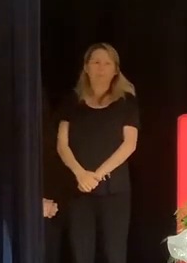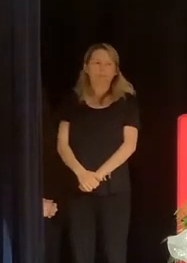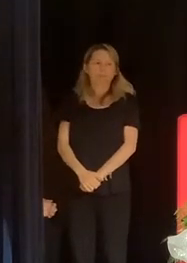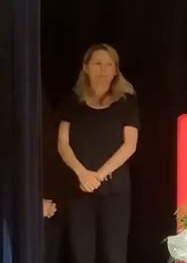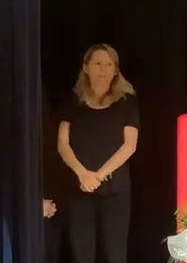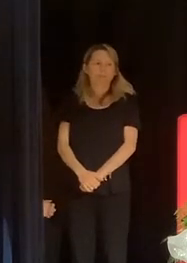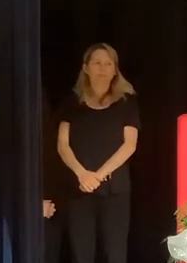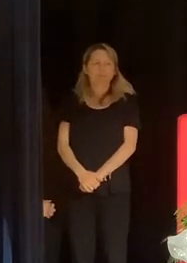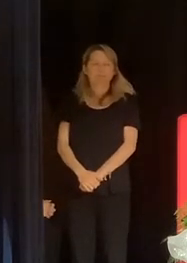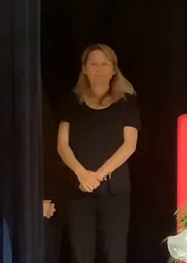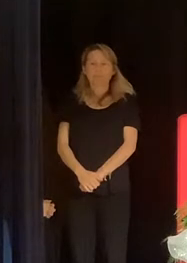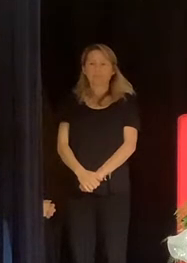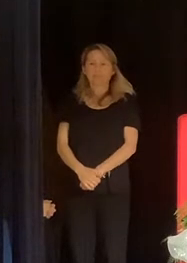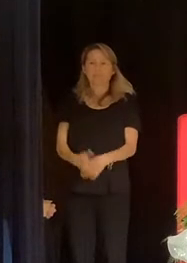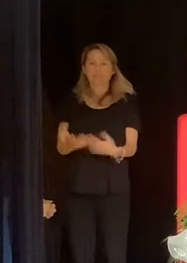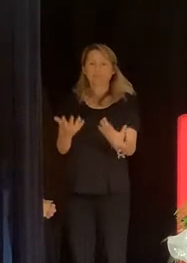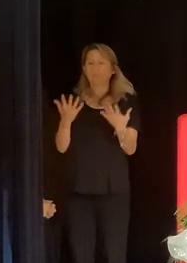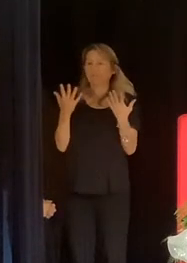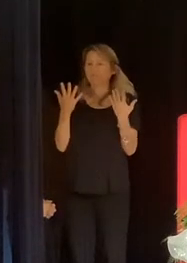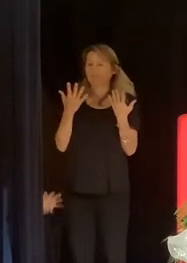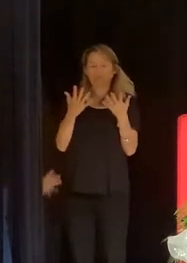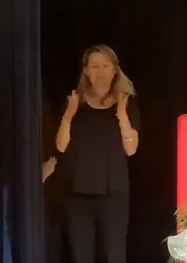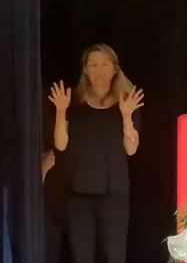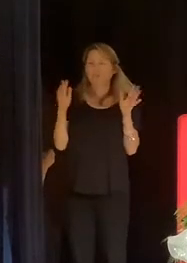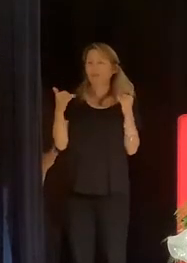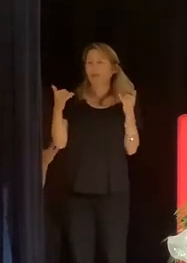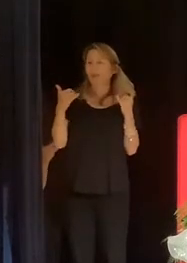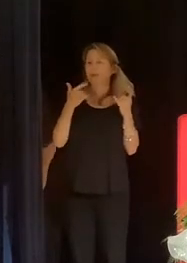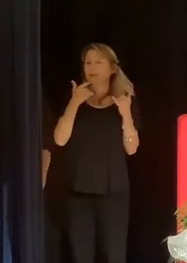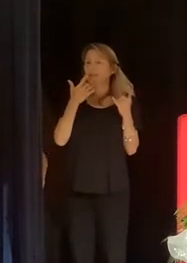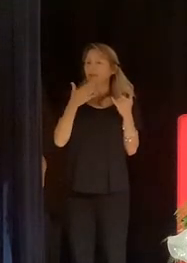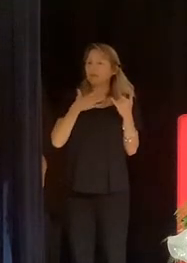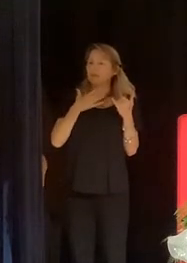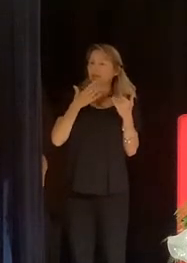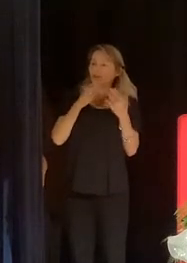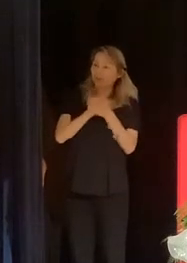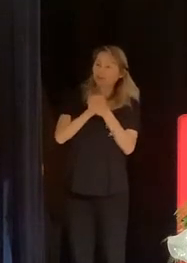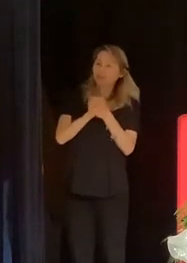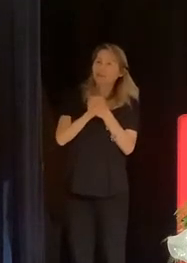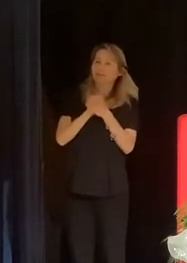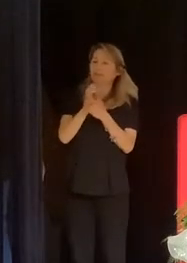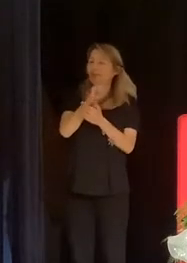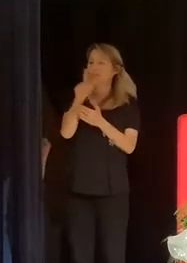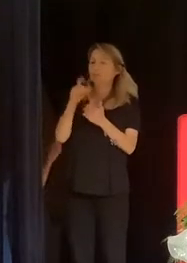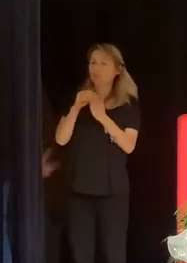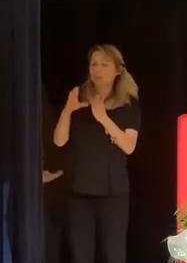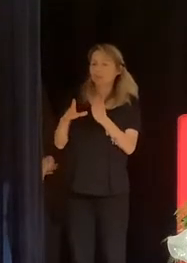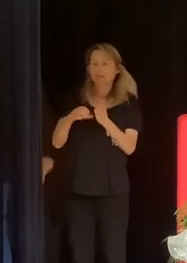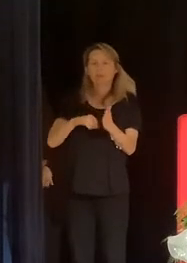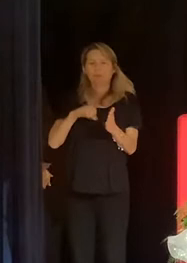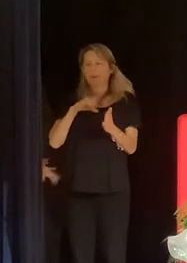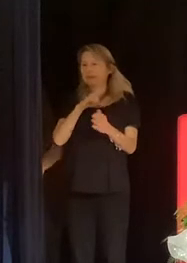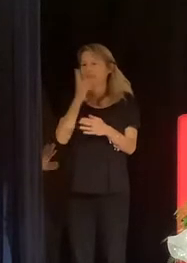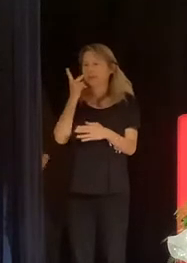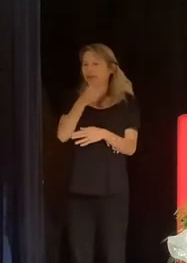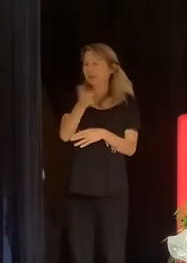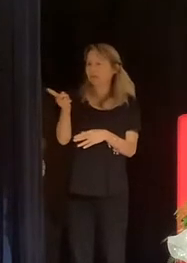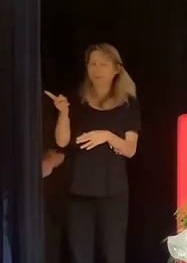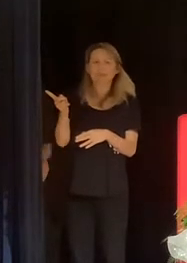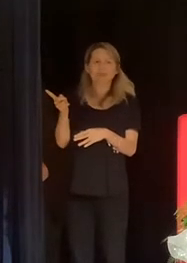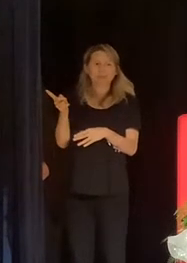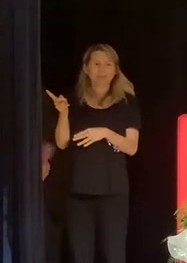And with that in mind, I just want to wish all of the students a huge congratulations. So proud to see you here